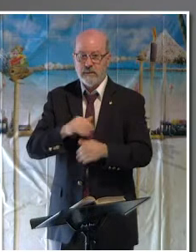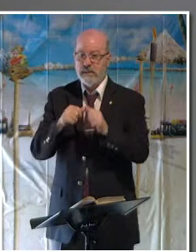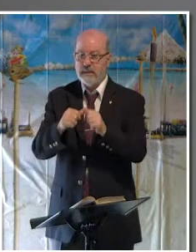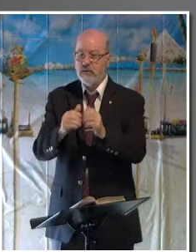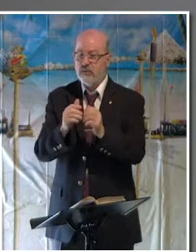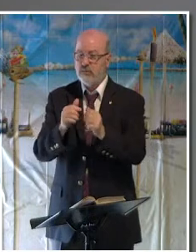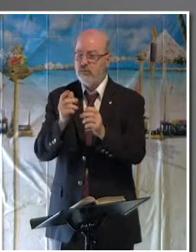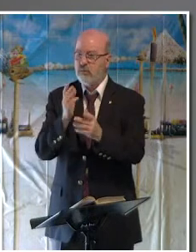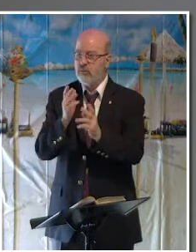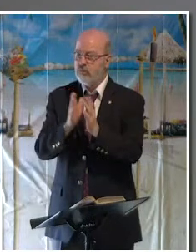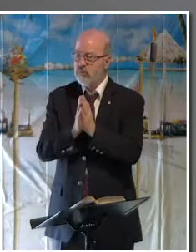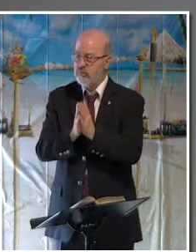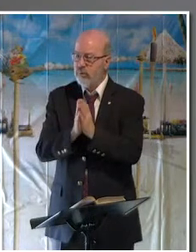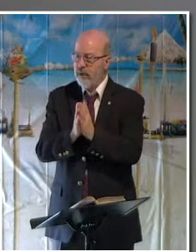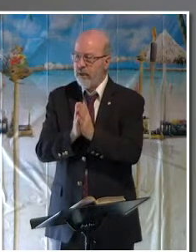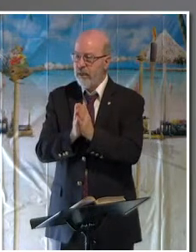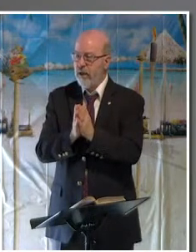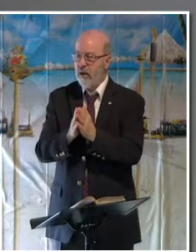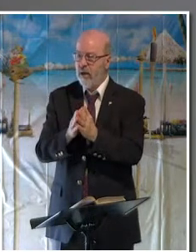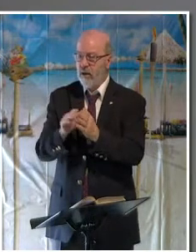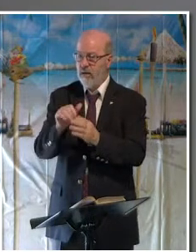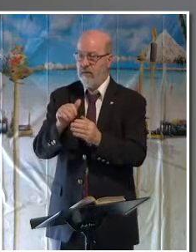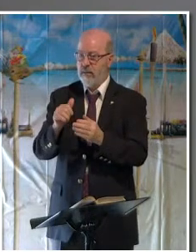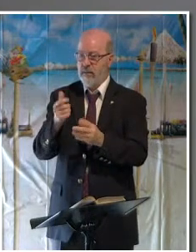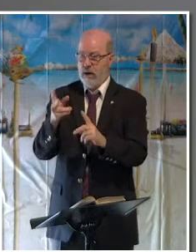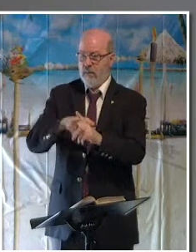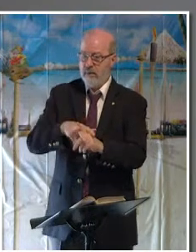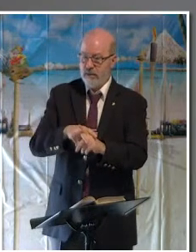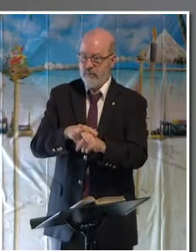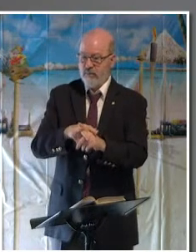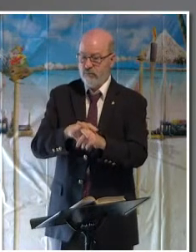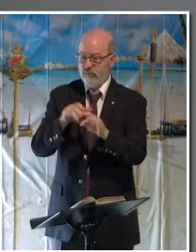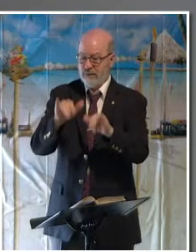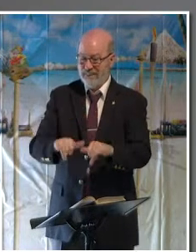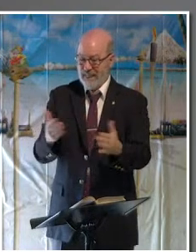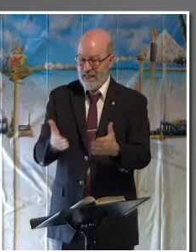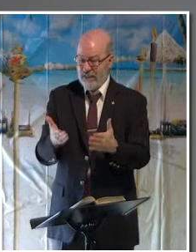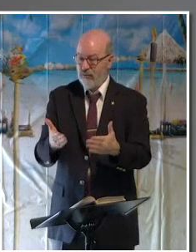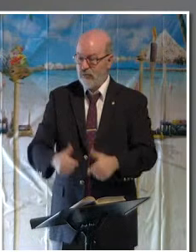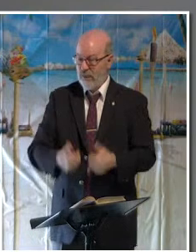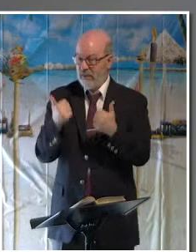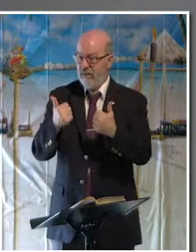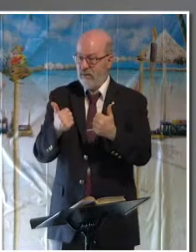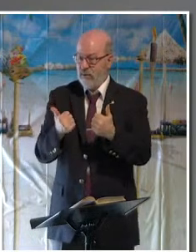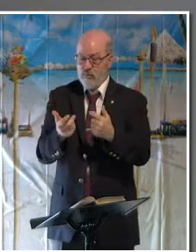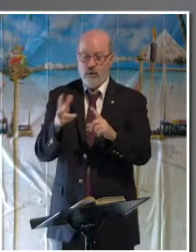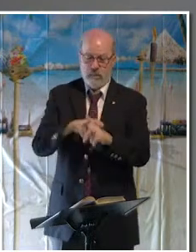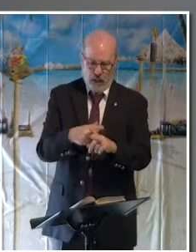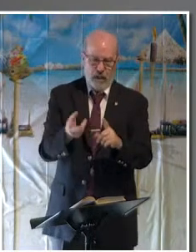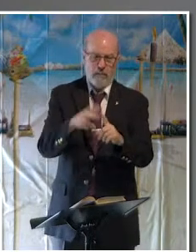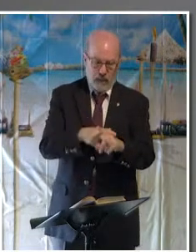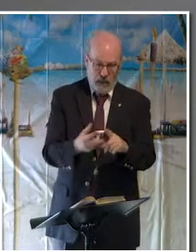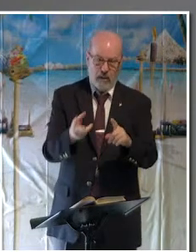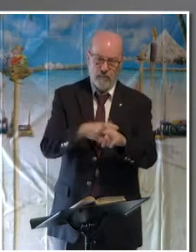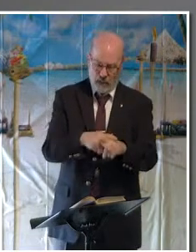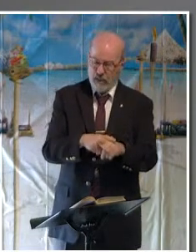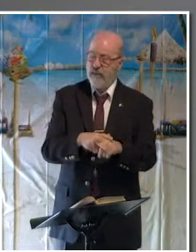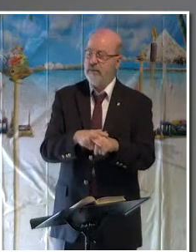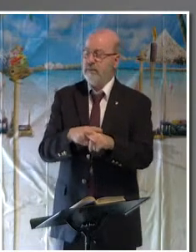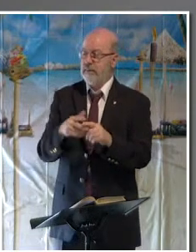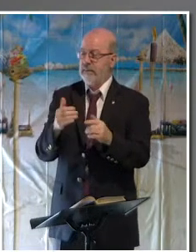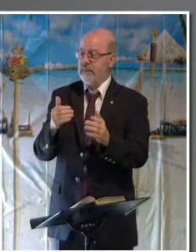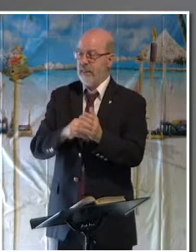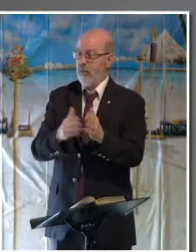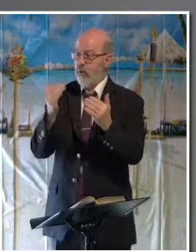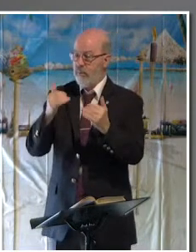continue to keep in prayer our reapplication for permanent residency. It has been applied for and reapplied for several times. We